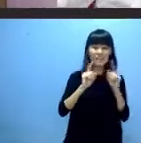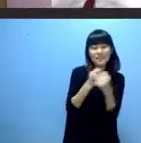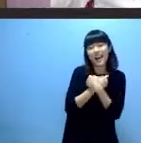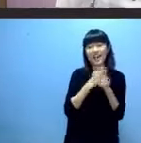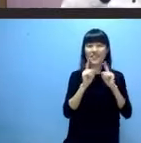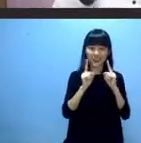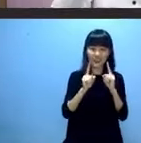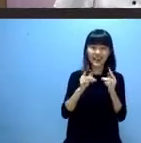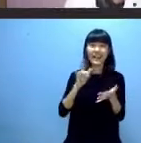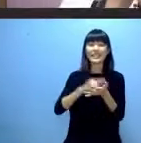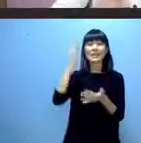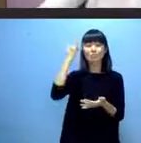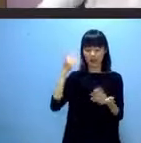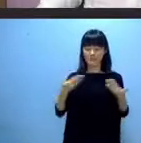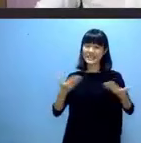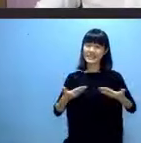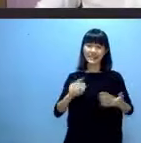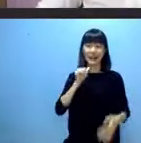Ryan.